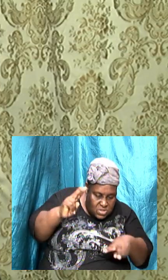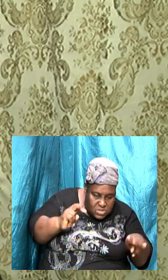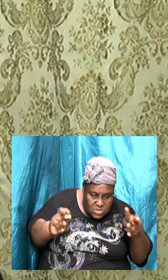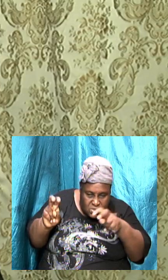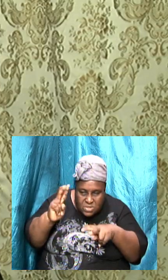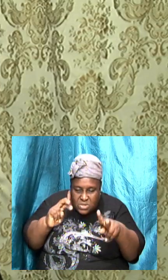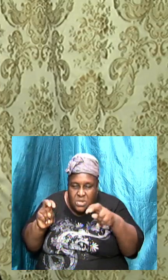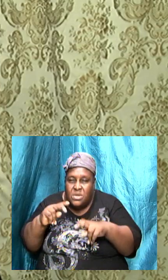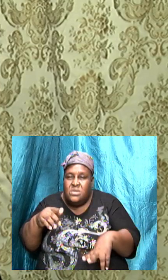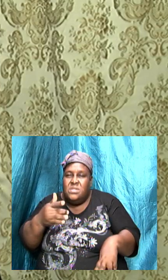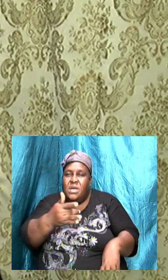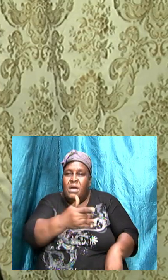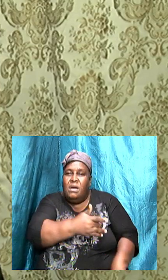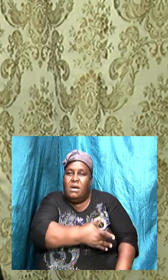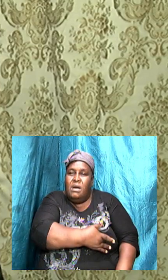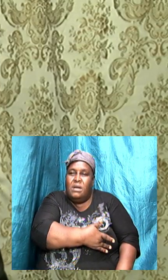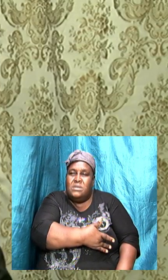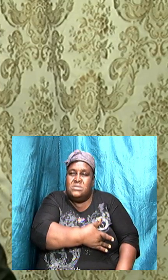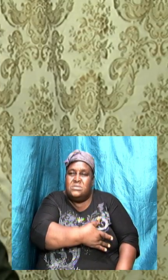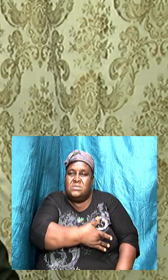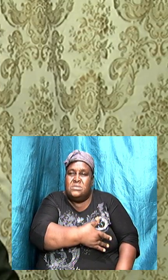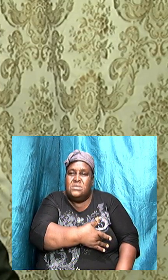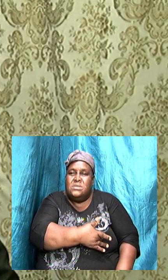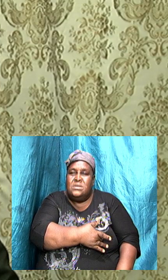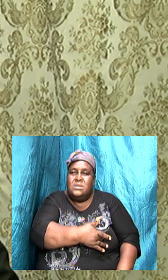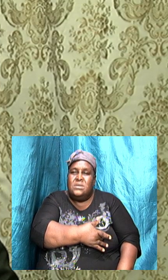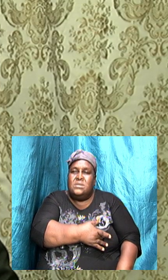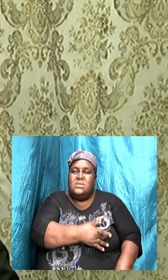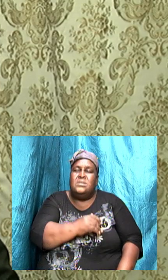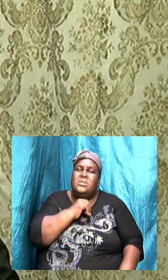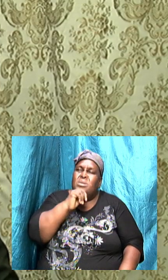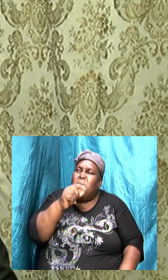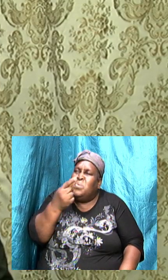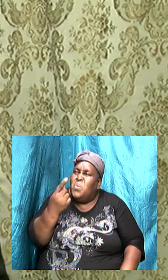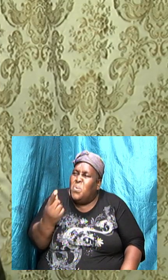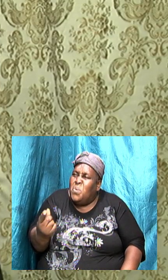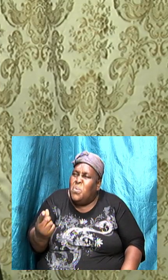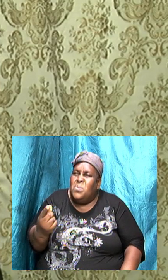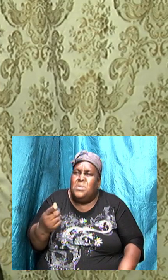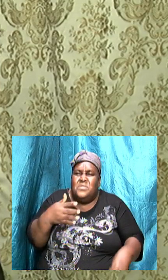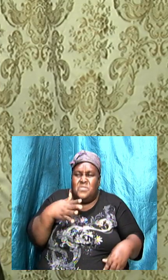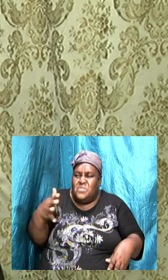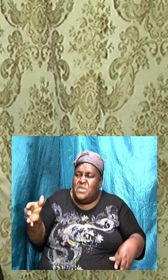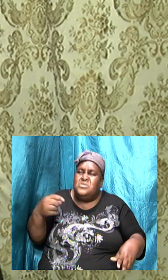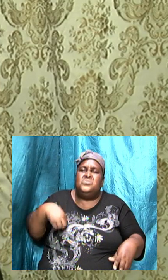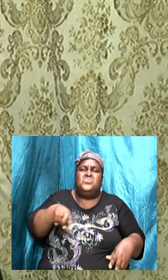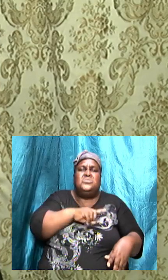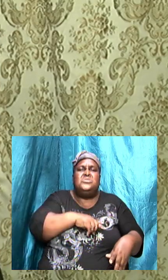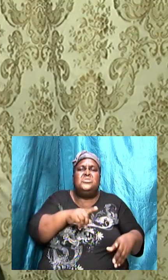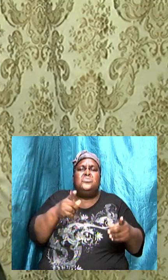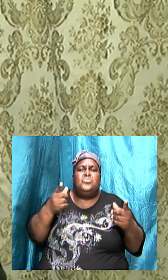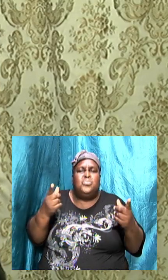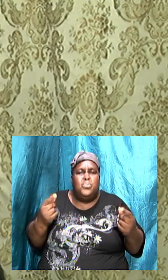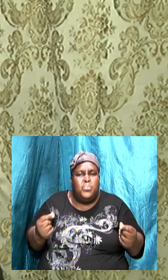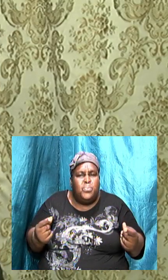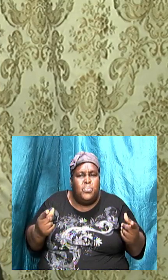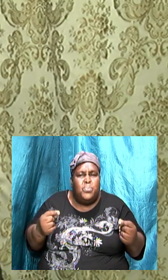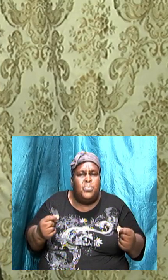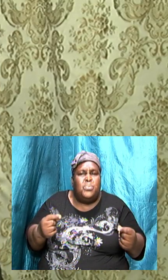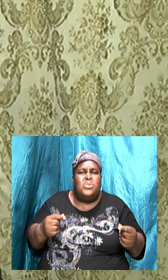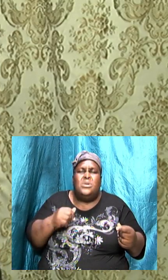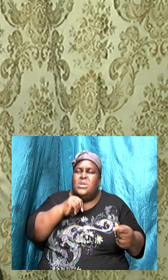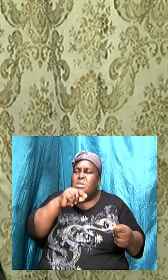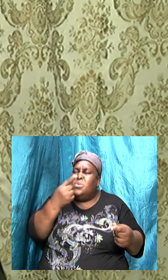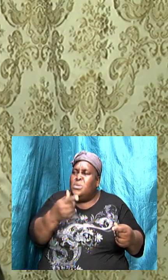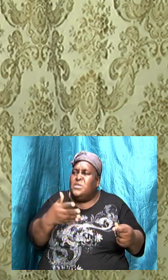heart and the reins. In other words, he looks at not only the things that we do, he looks at not only the things that we